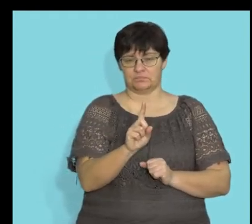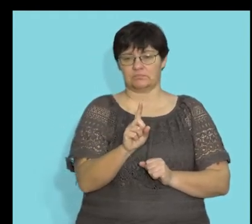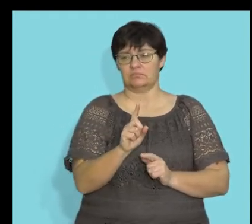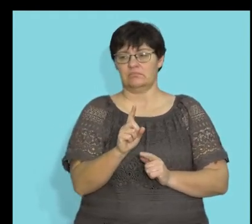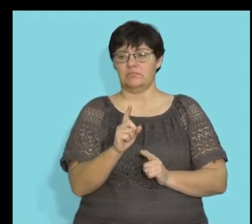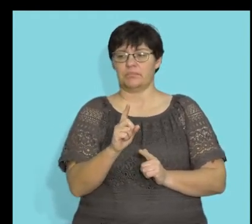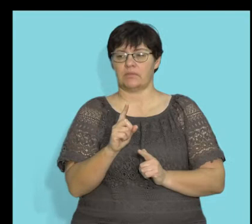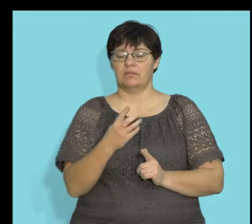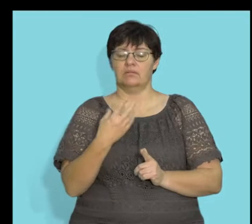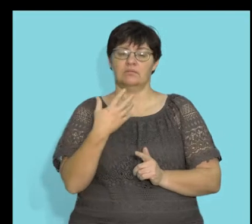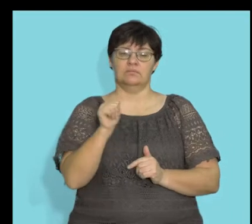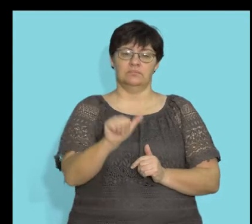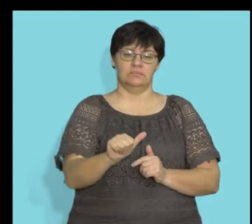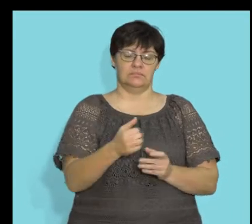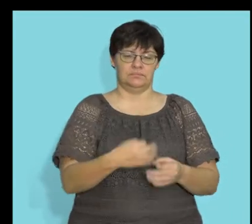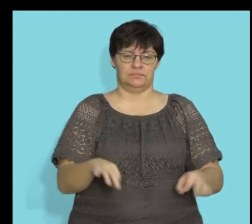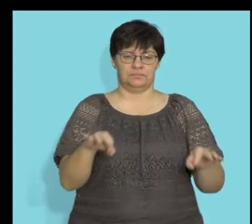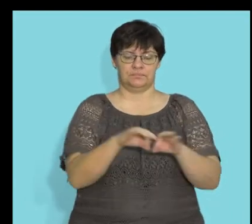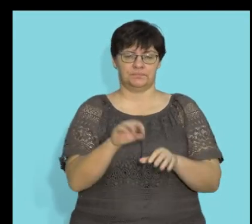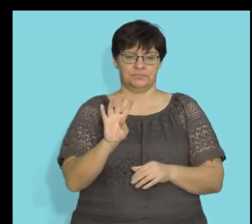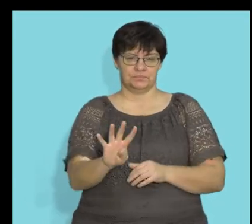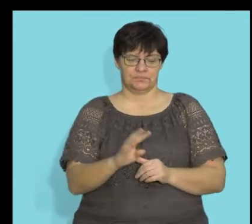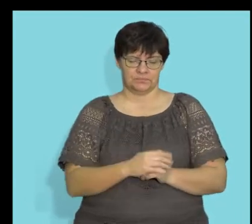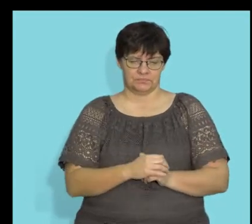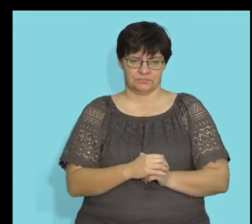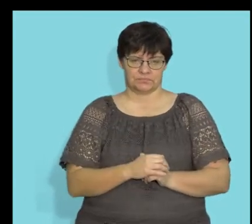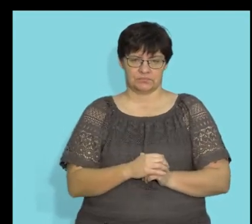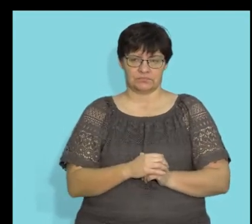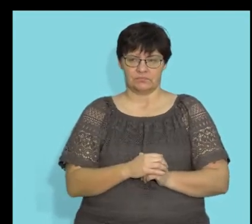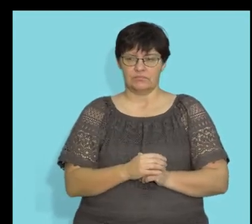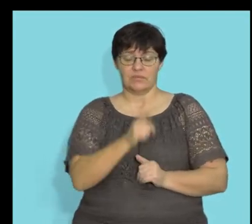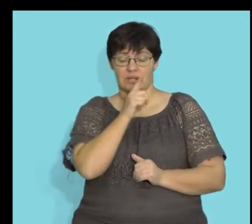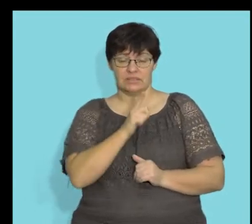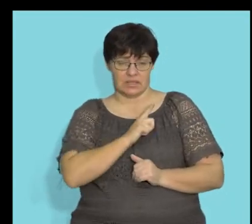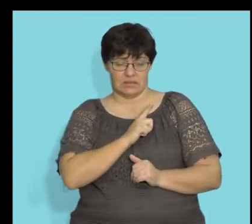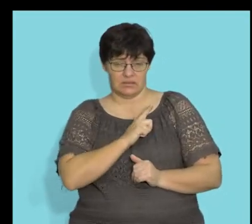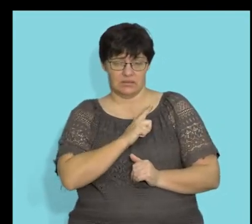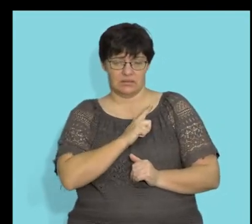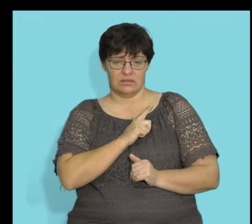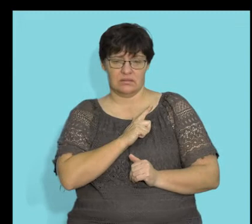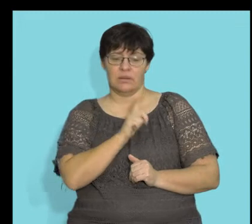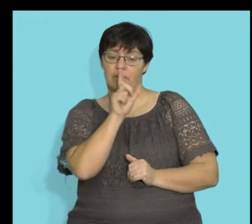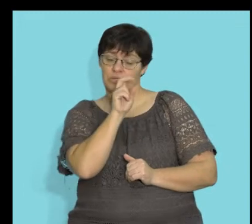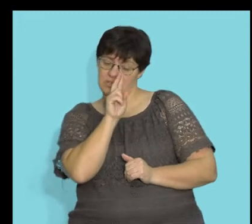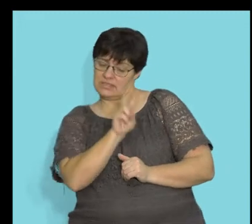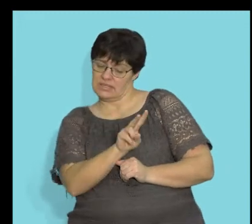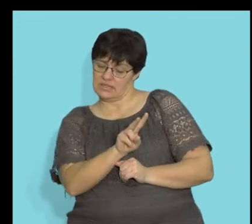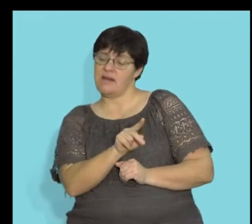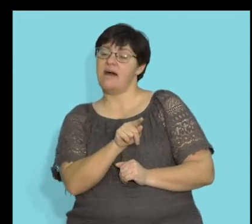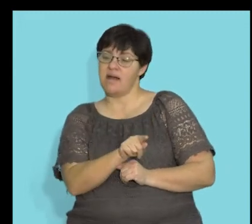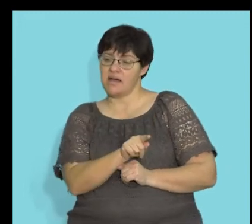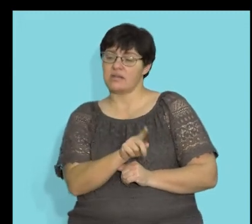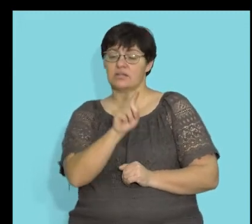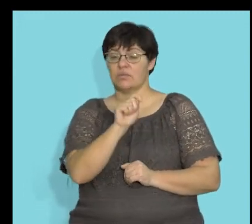going to get me the a value of 4. So that's telling me, or telling the person who sees the sigma,